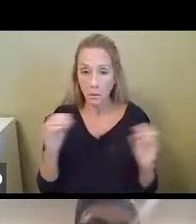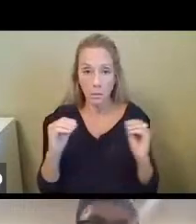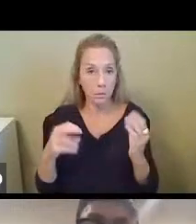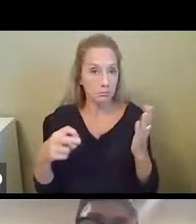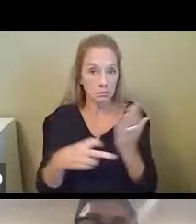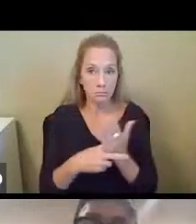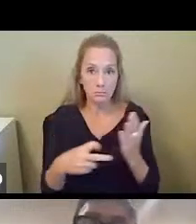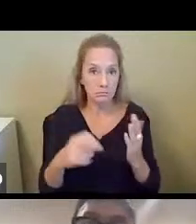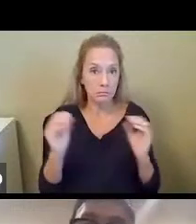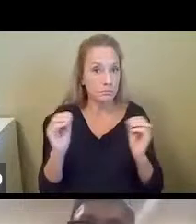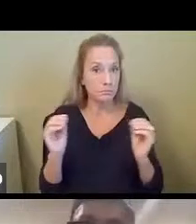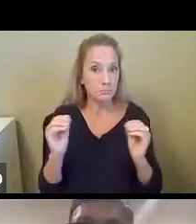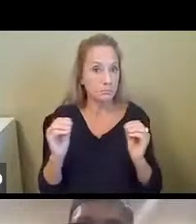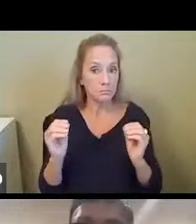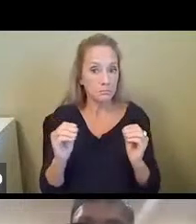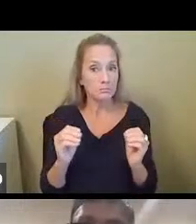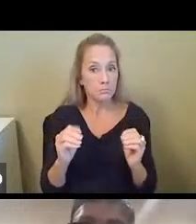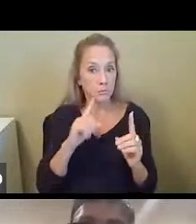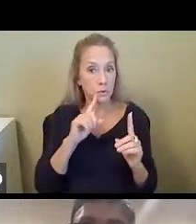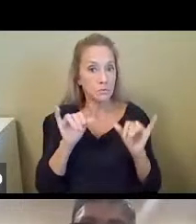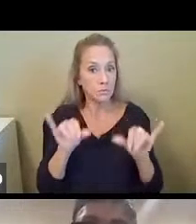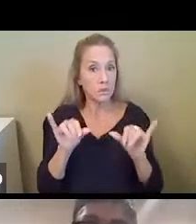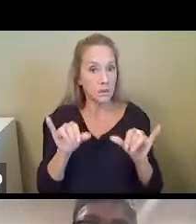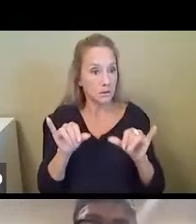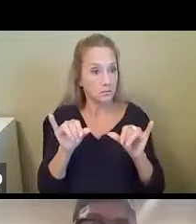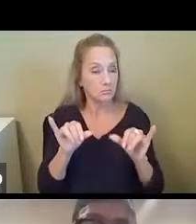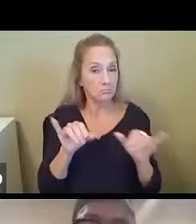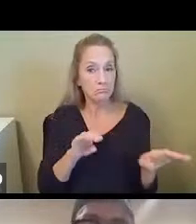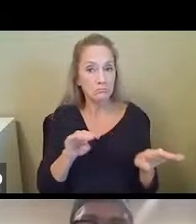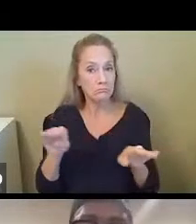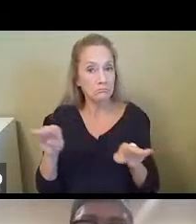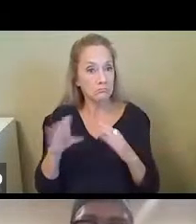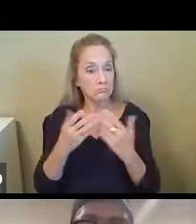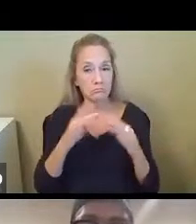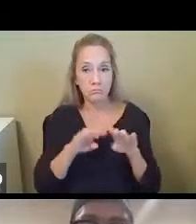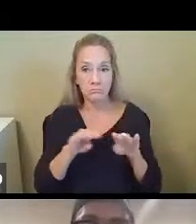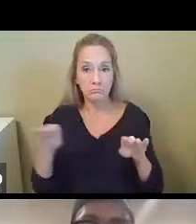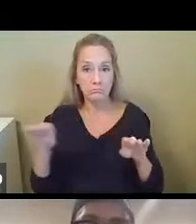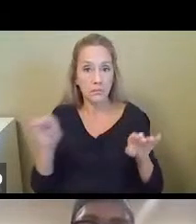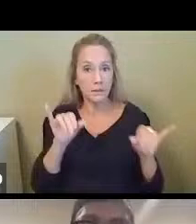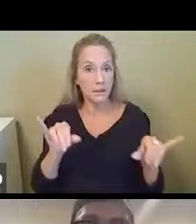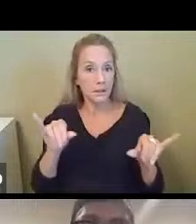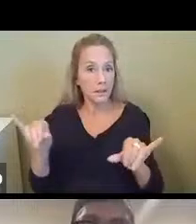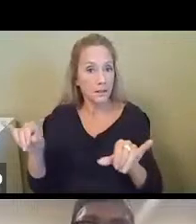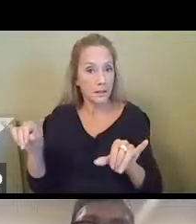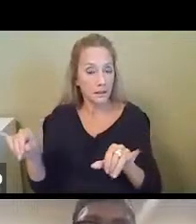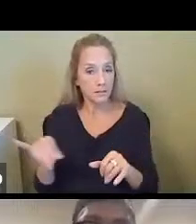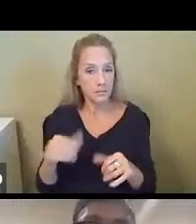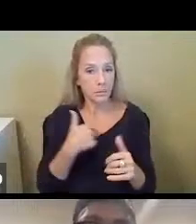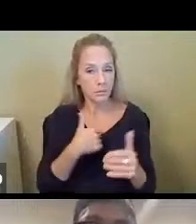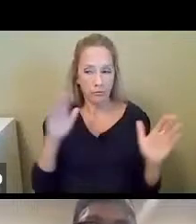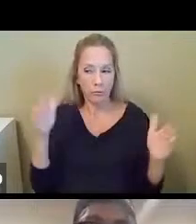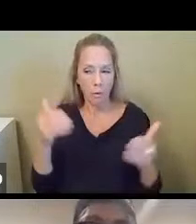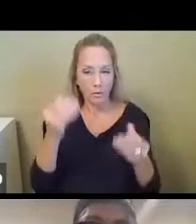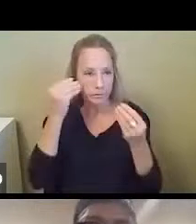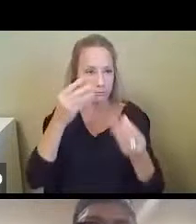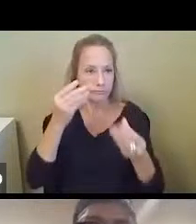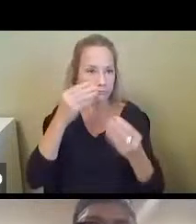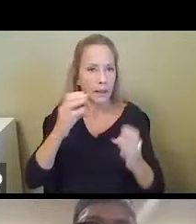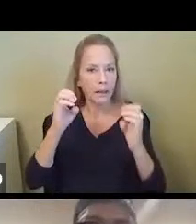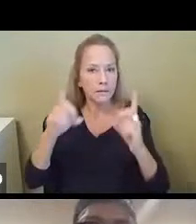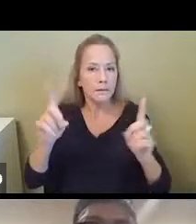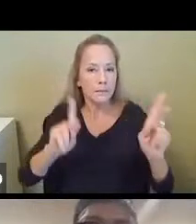issued, and it's again pretty steady trend, and definitely focusing on education. But I will say that I